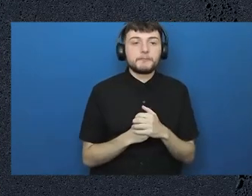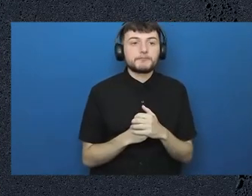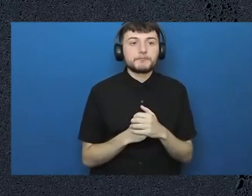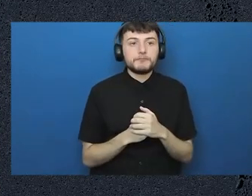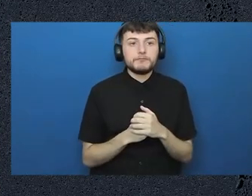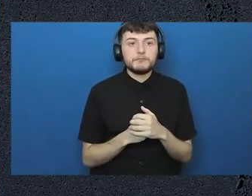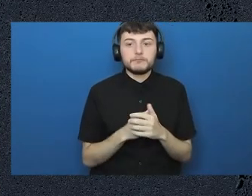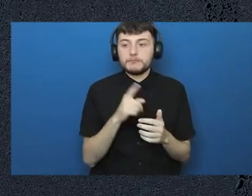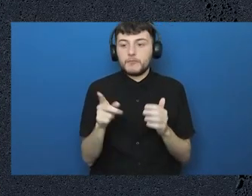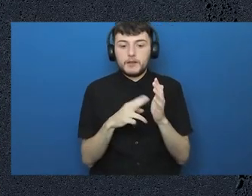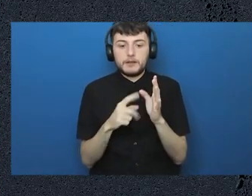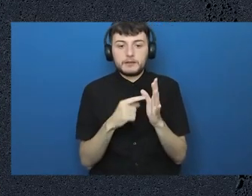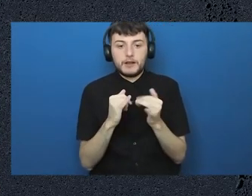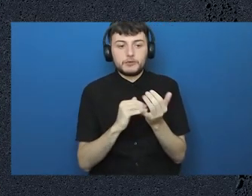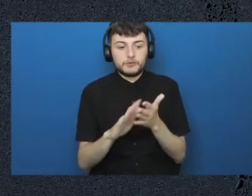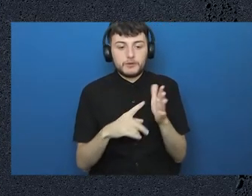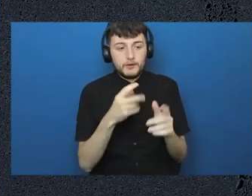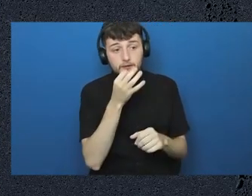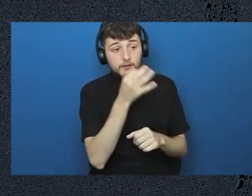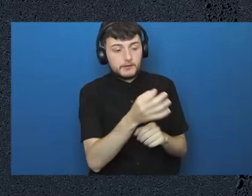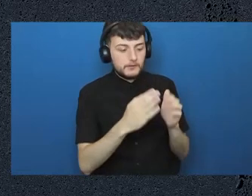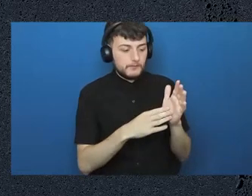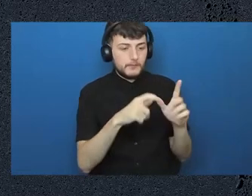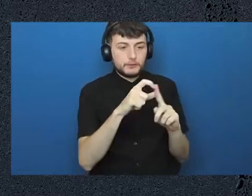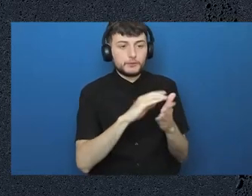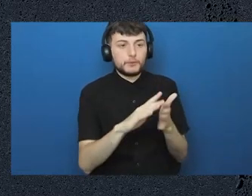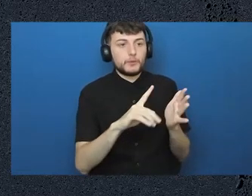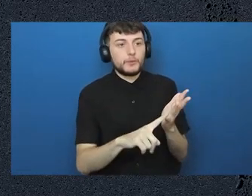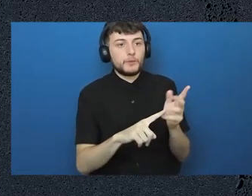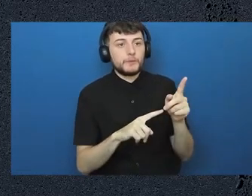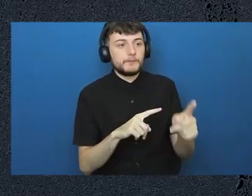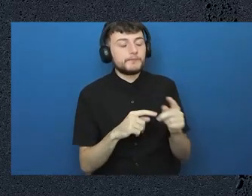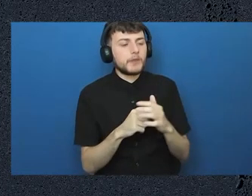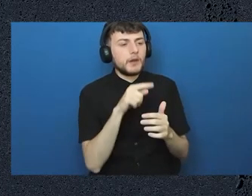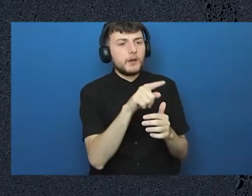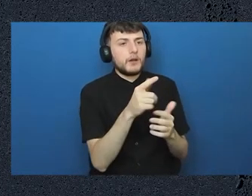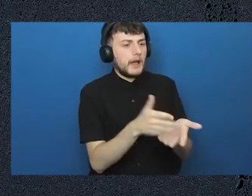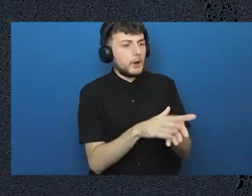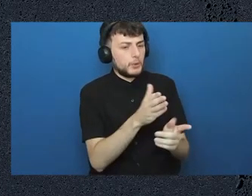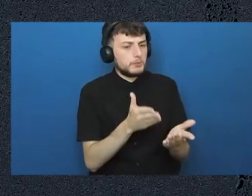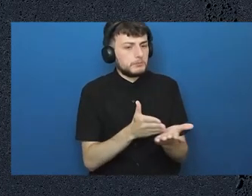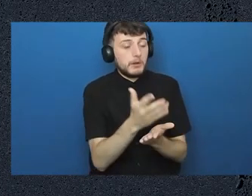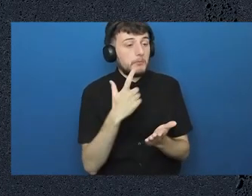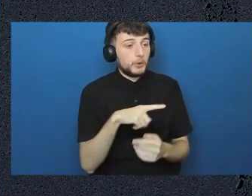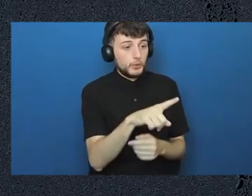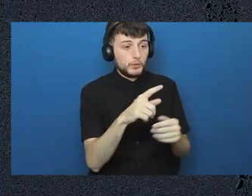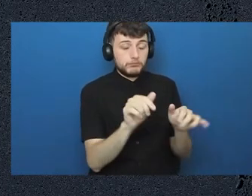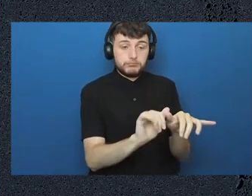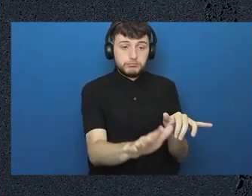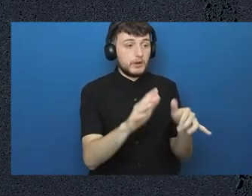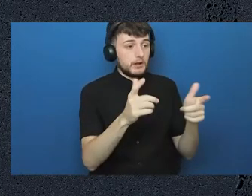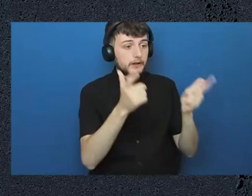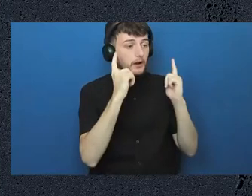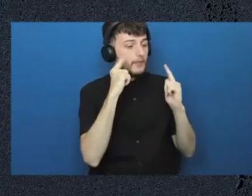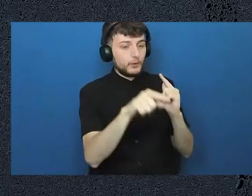Because you've become a really incredible leader. You were starting to show leadership